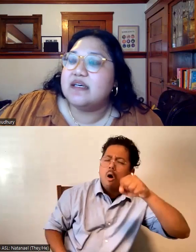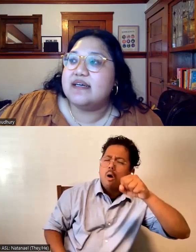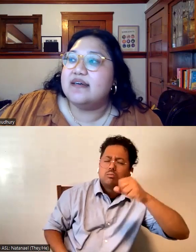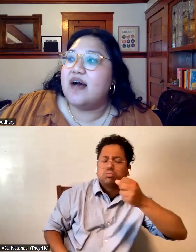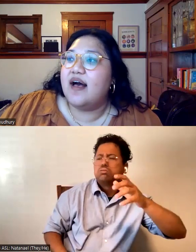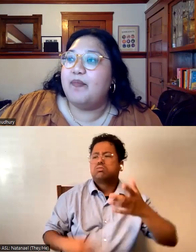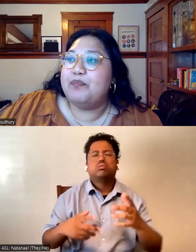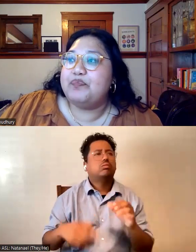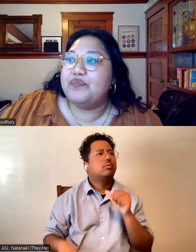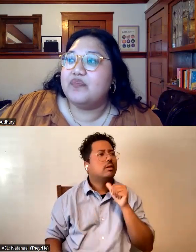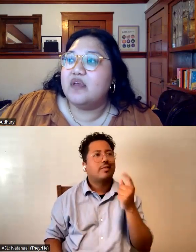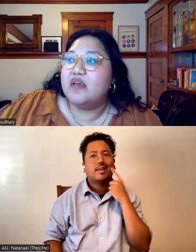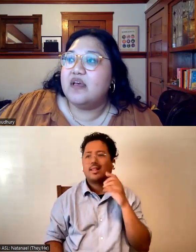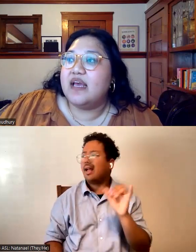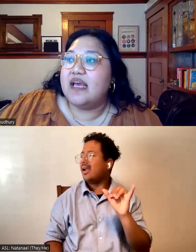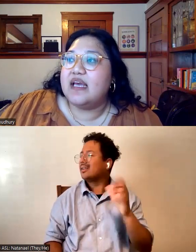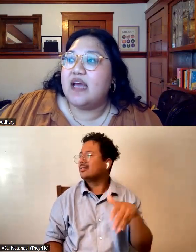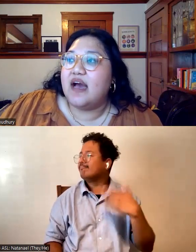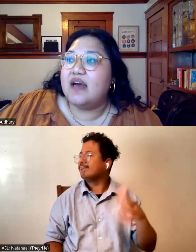it's